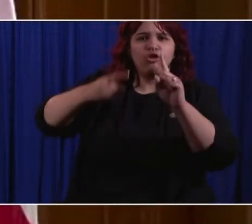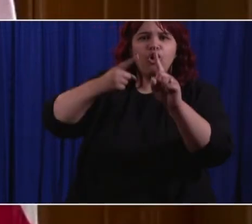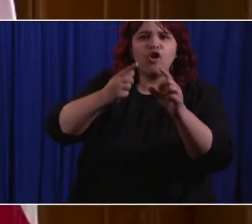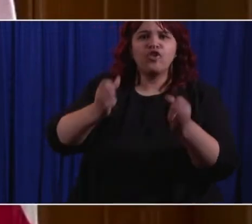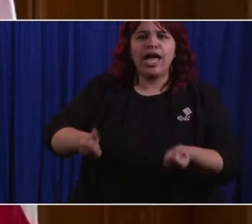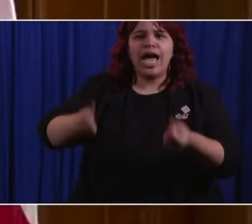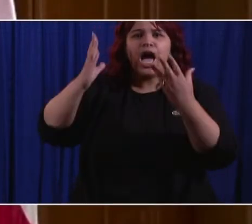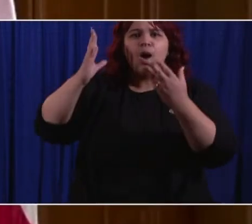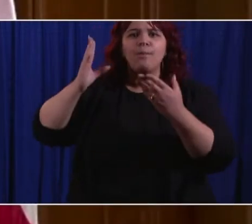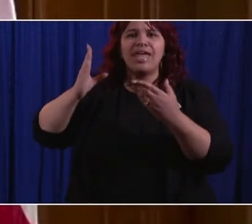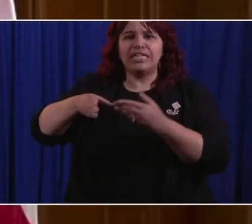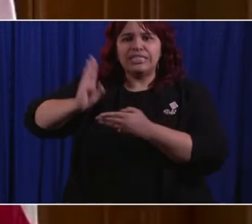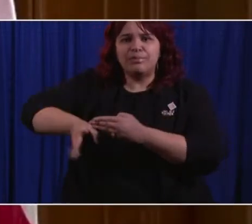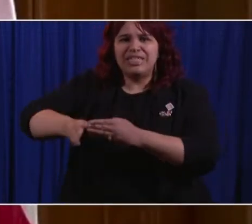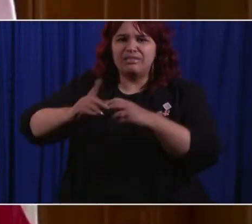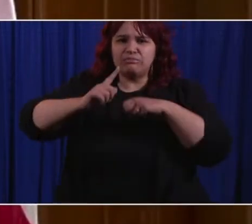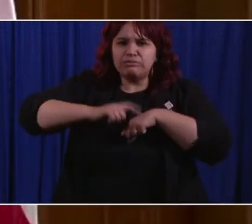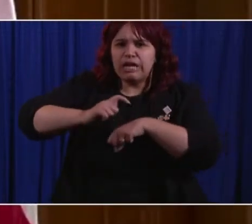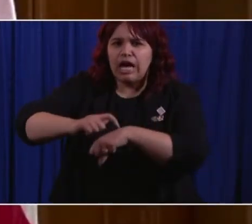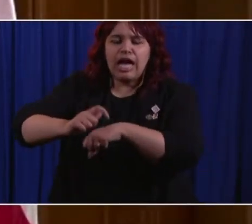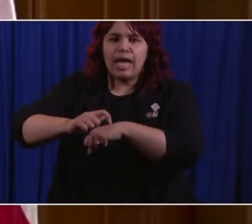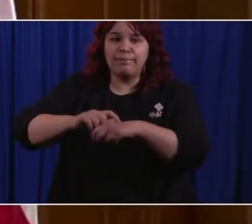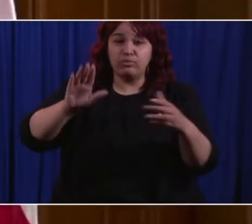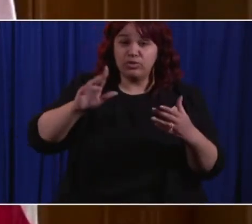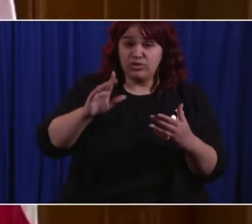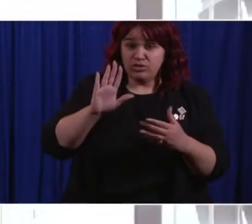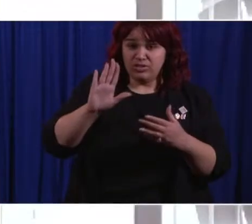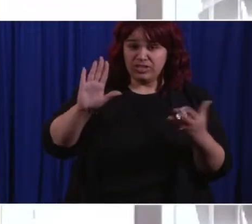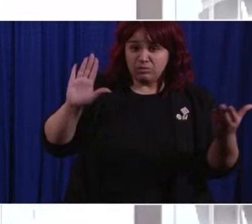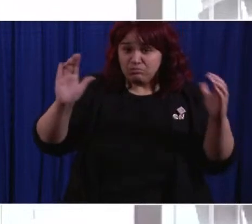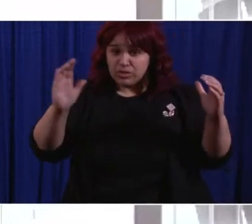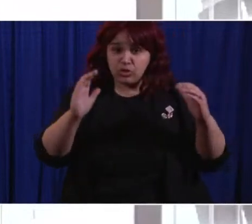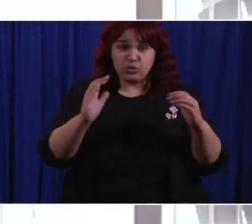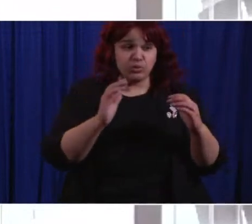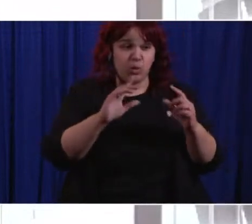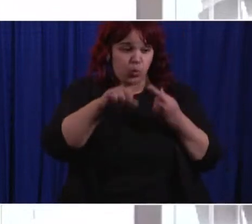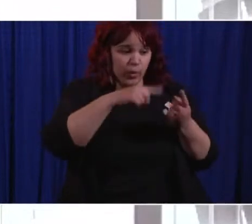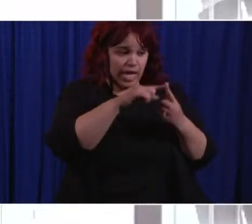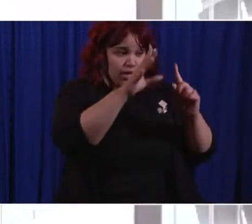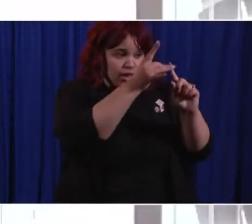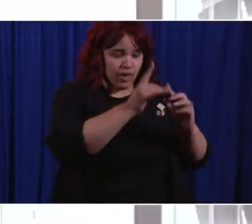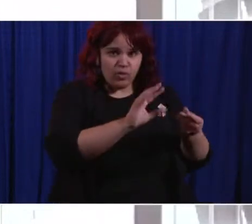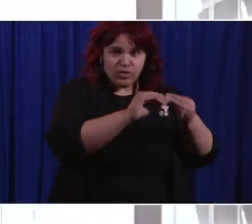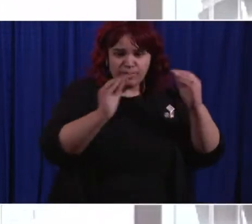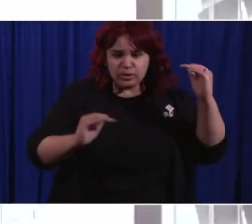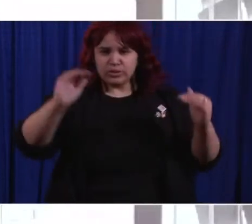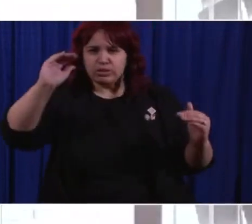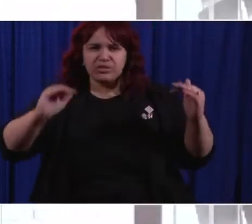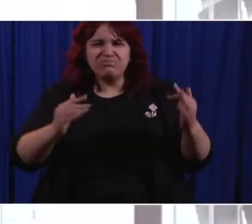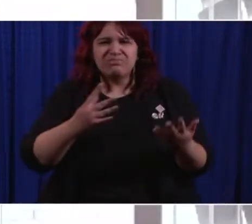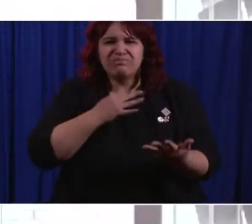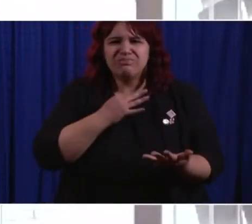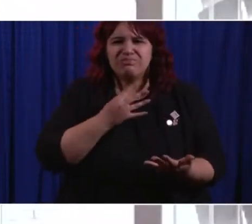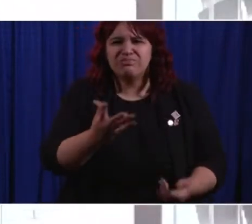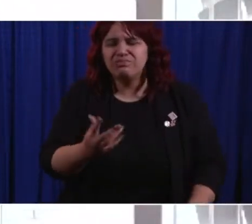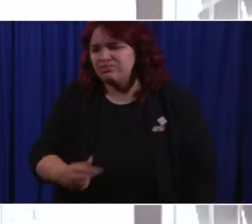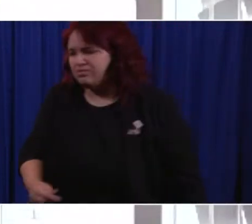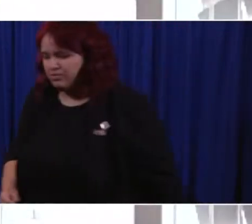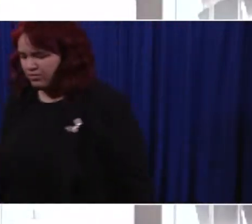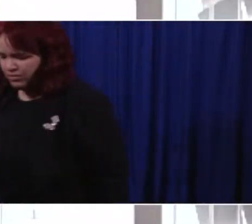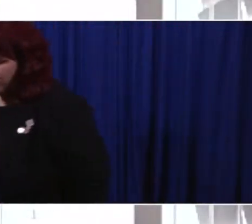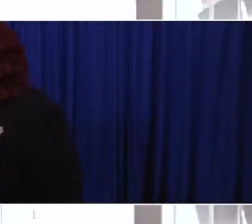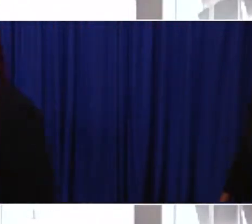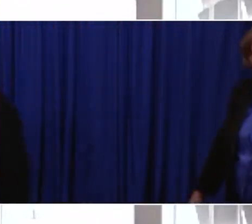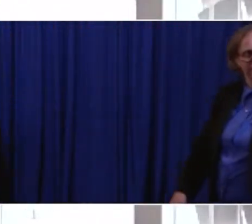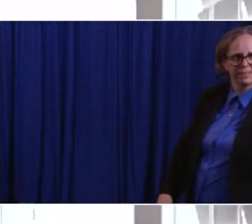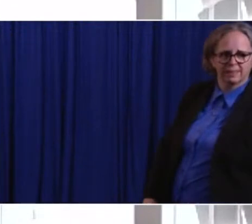of cases that we're seeing? Well, certainly looking at the number of vaccines in